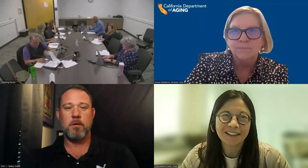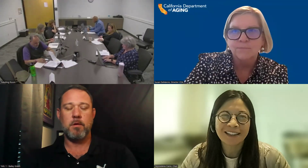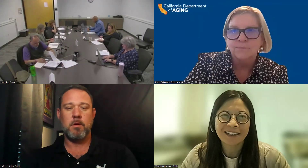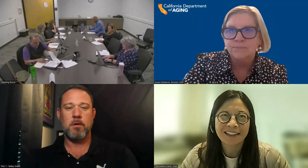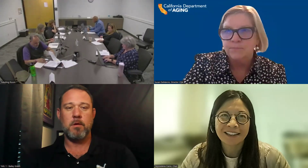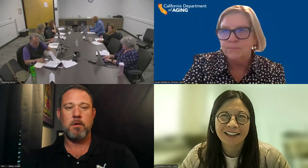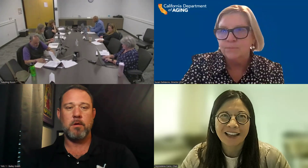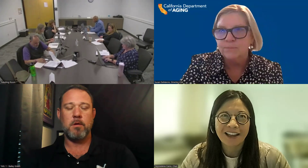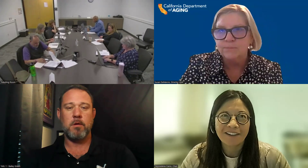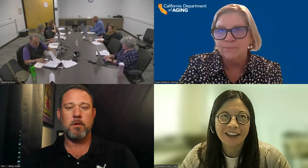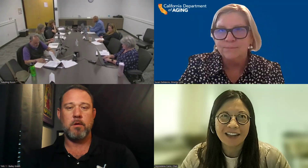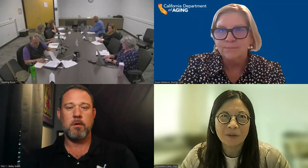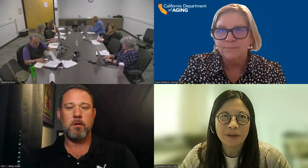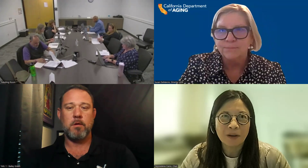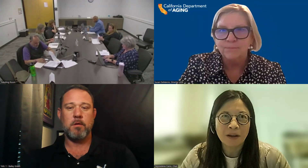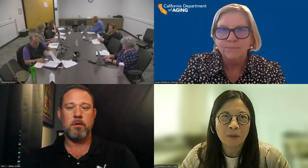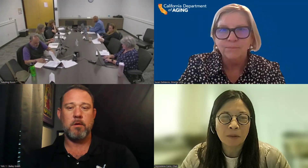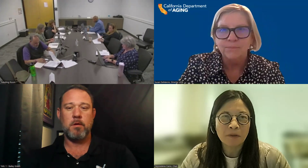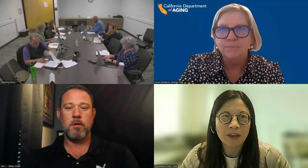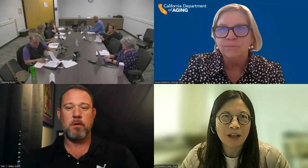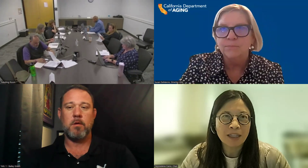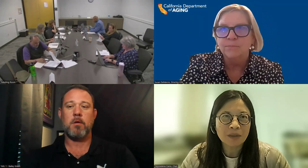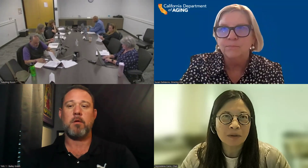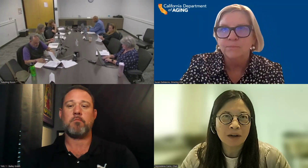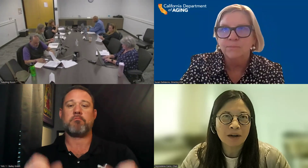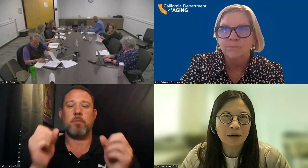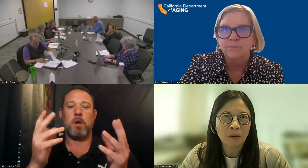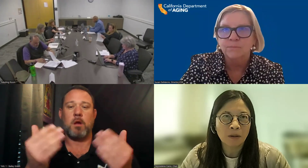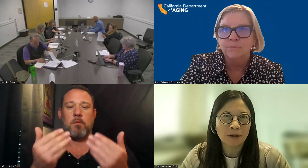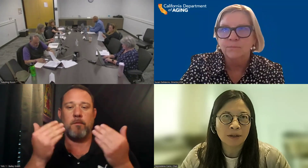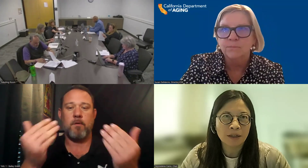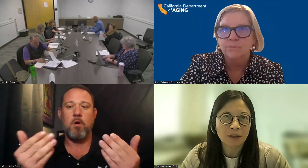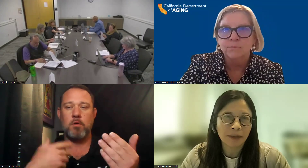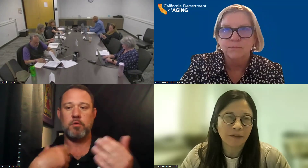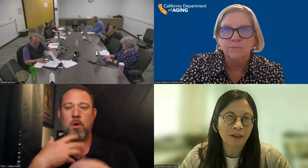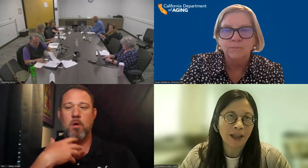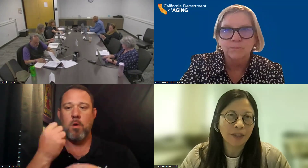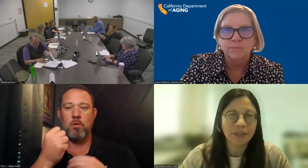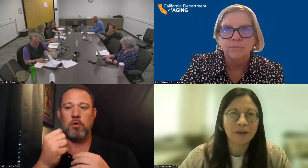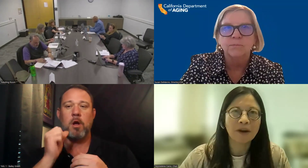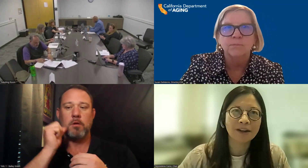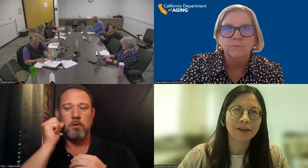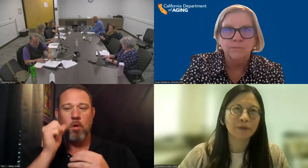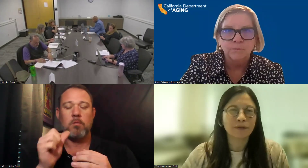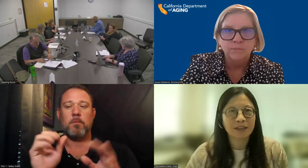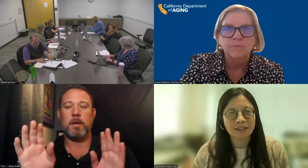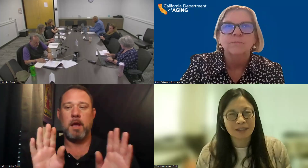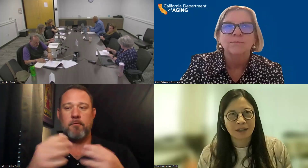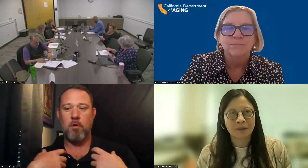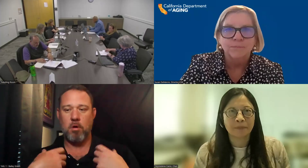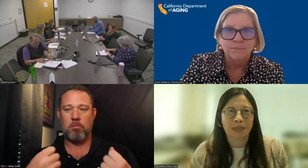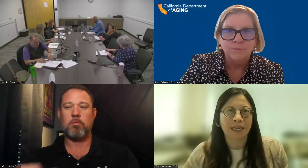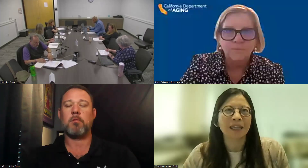Susan. All right, we're moving on to our older adult behavioral health part of